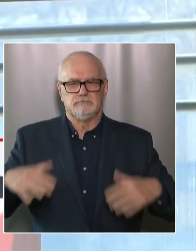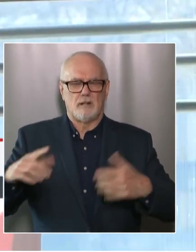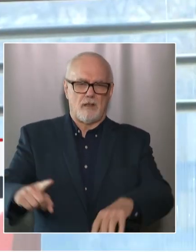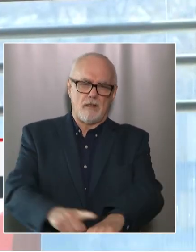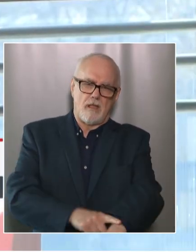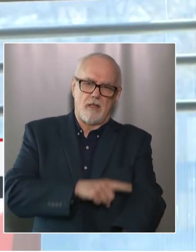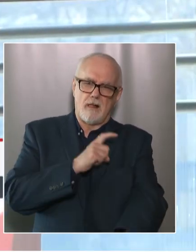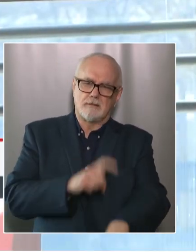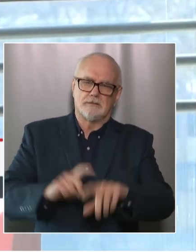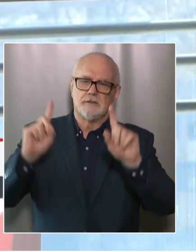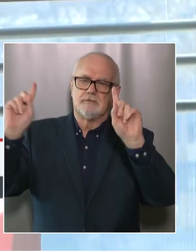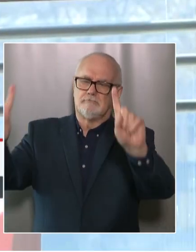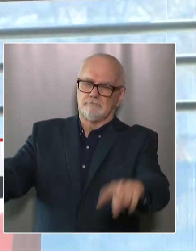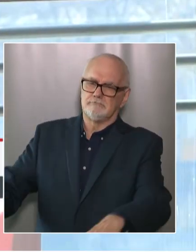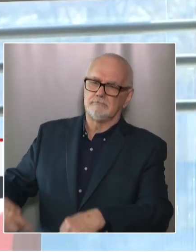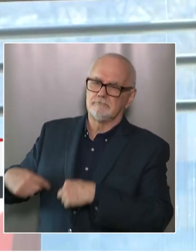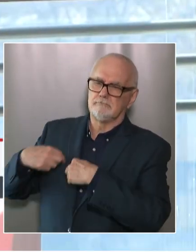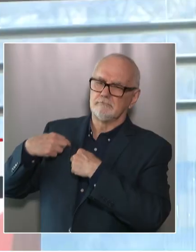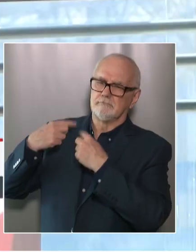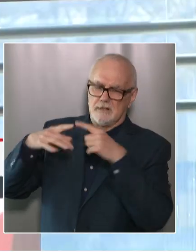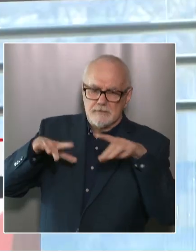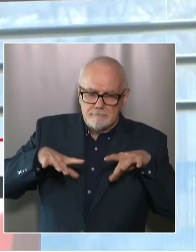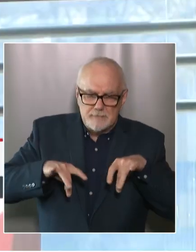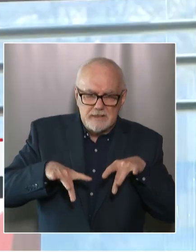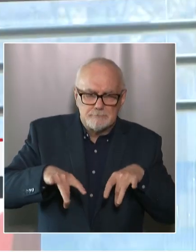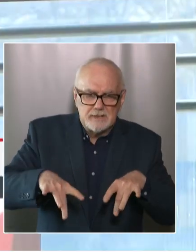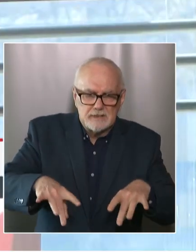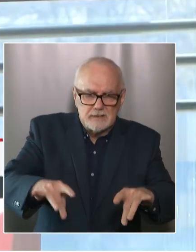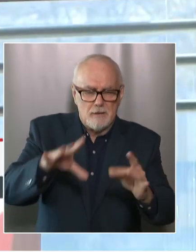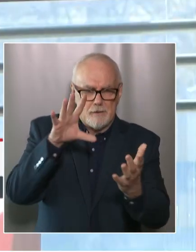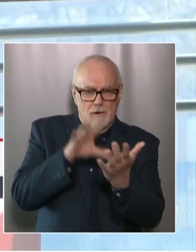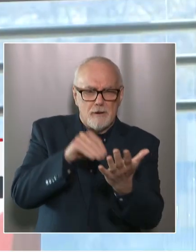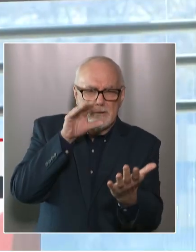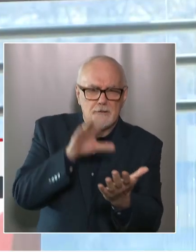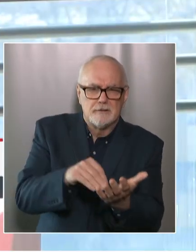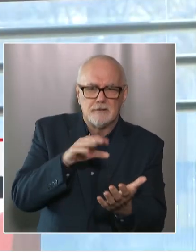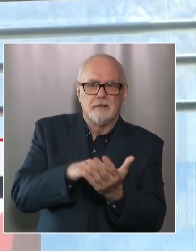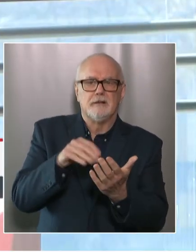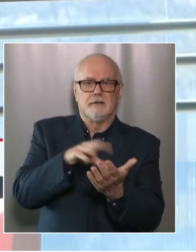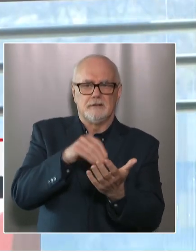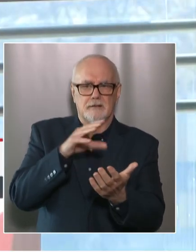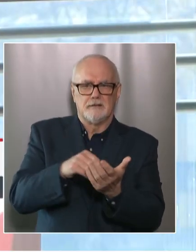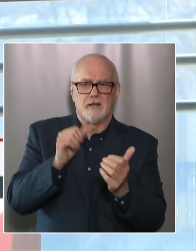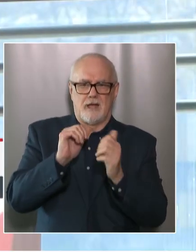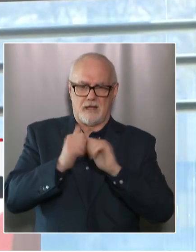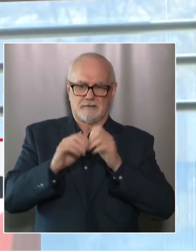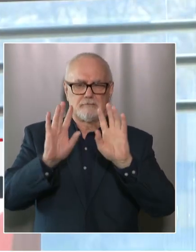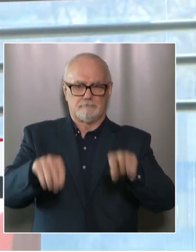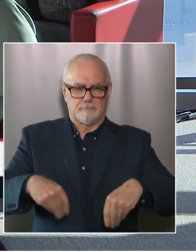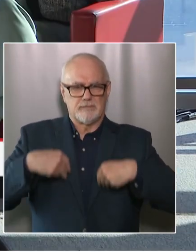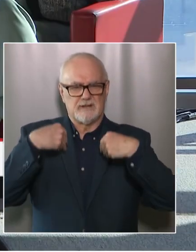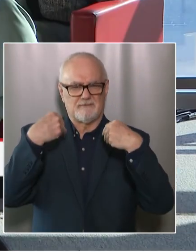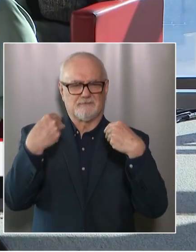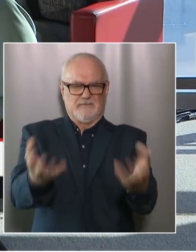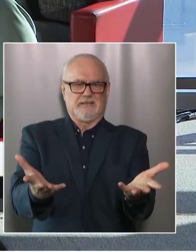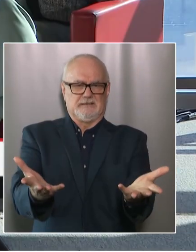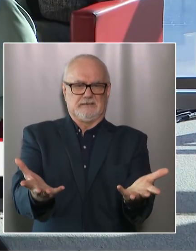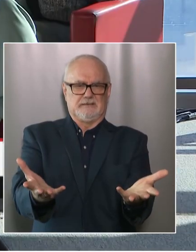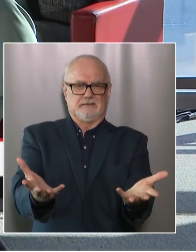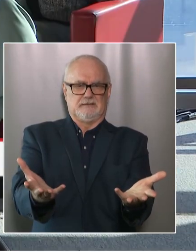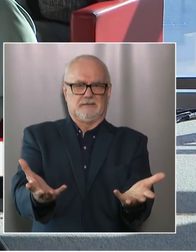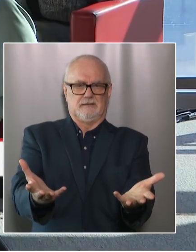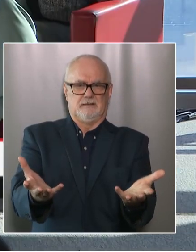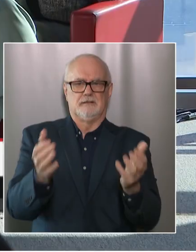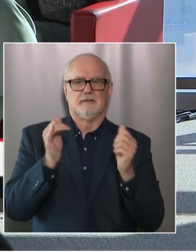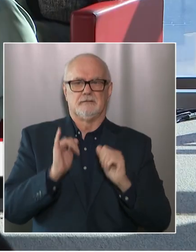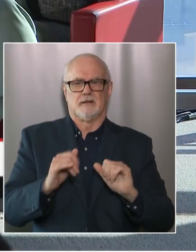lessons, but also know how to deliver at the table and for them. Totally appreciate that. And maybe let's